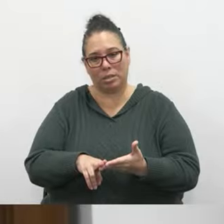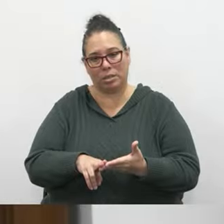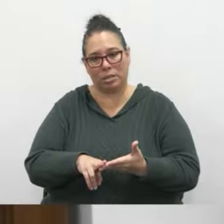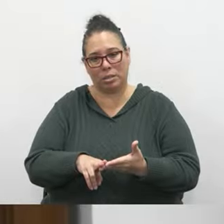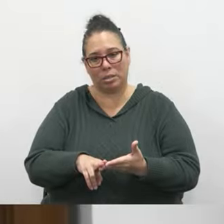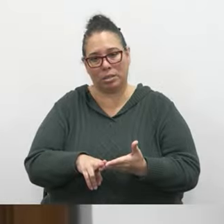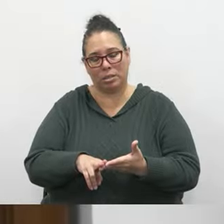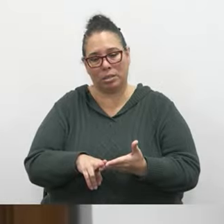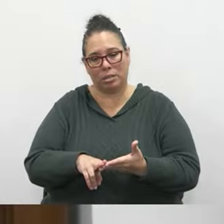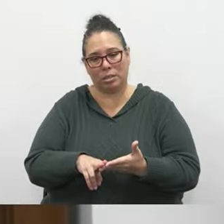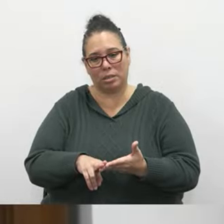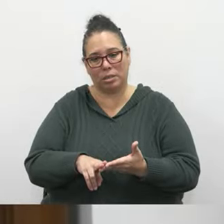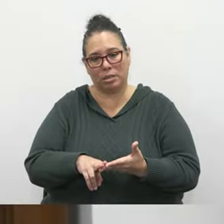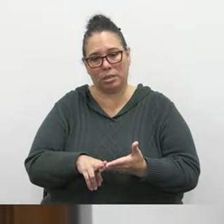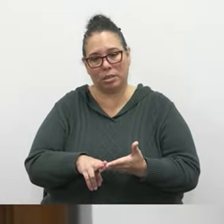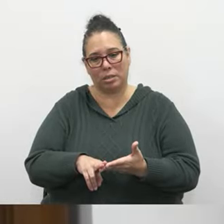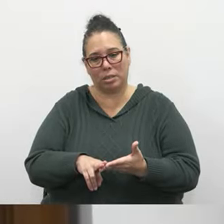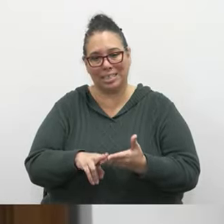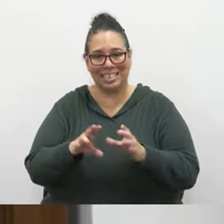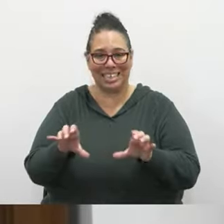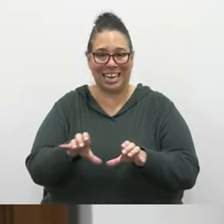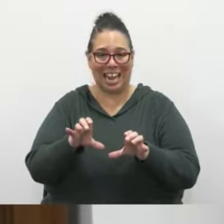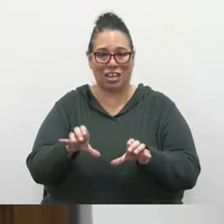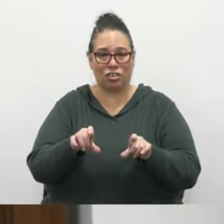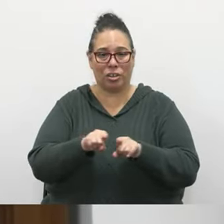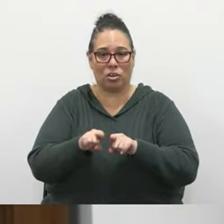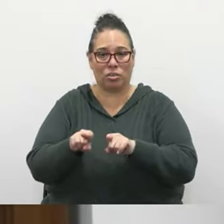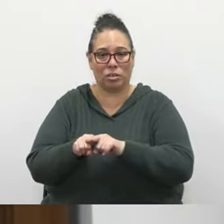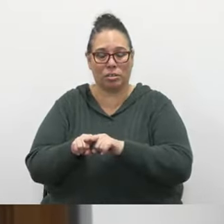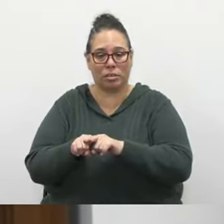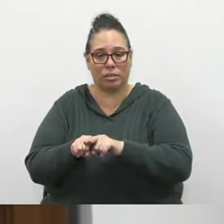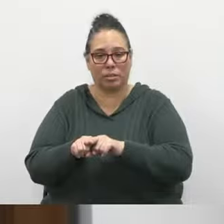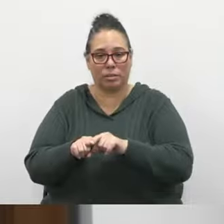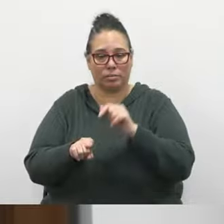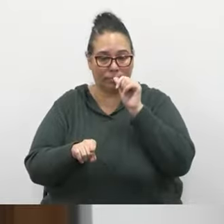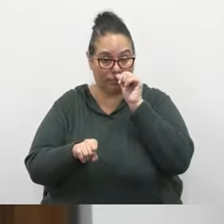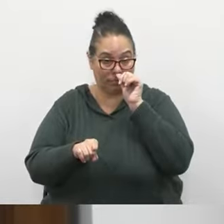And this is an action item also.